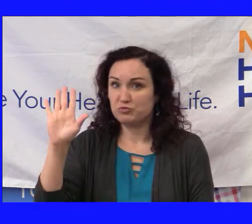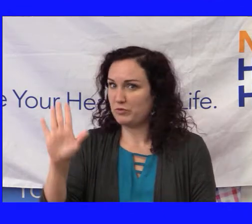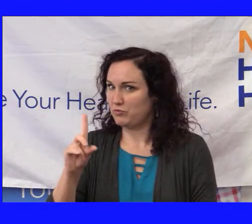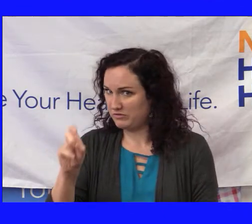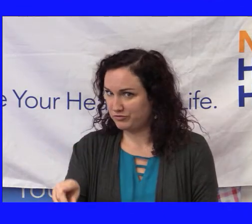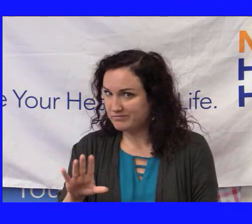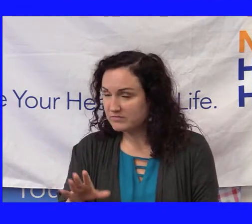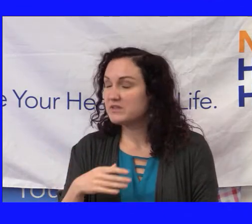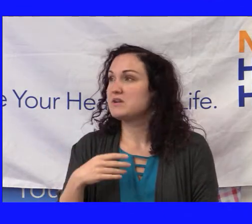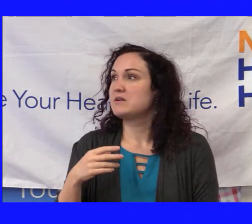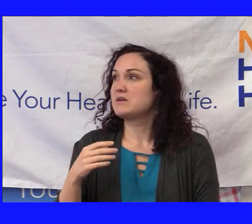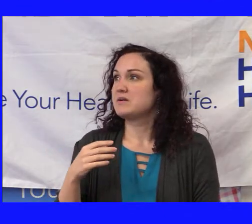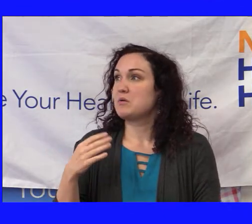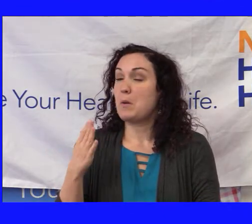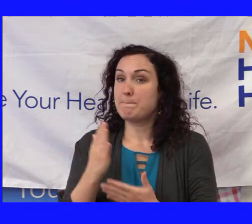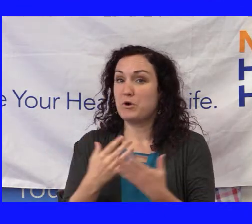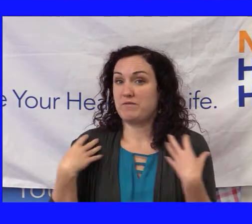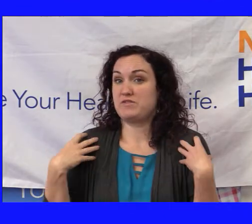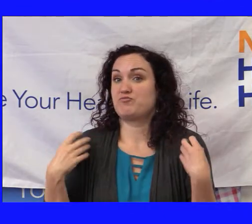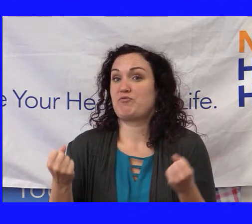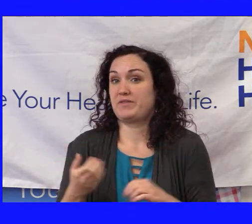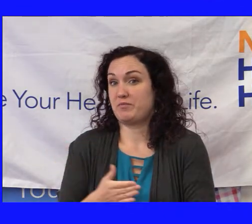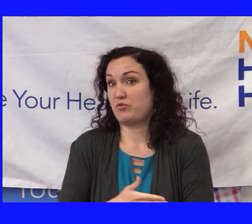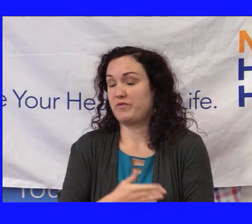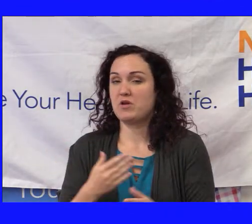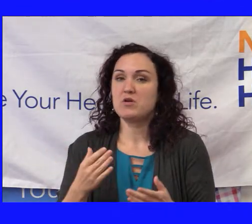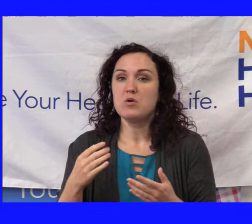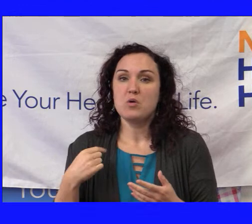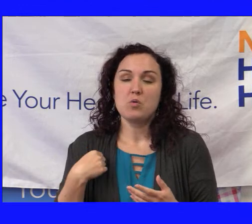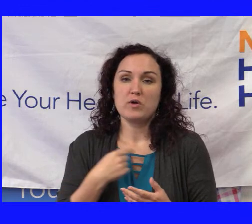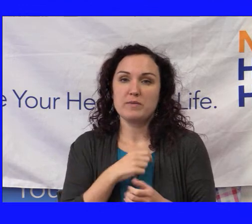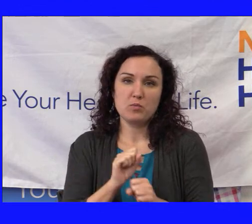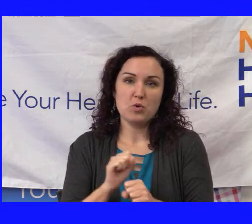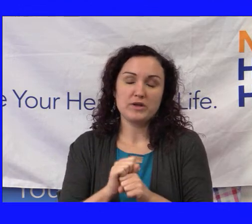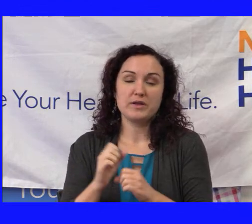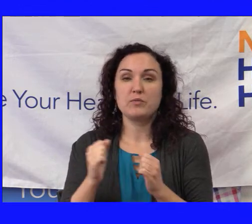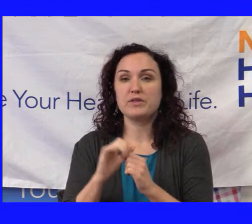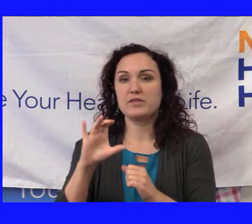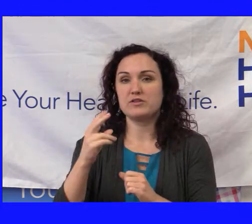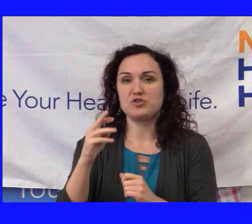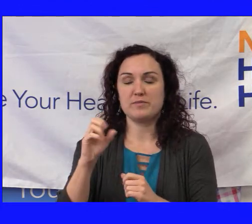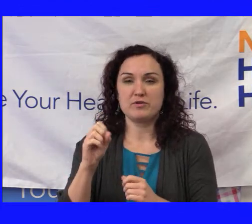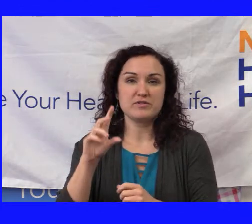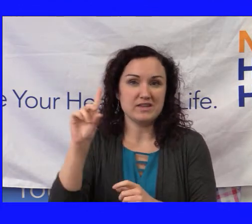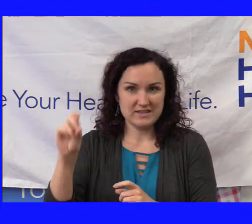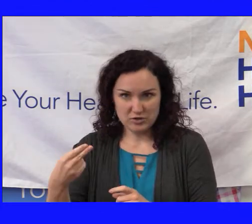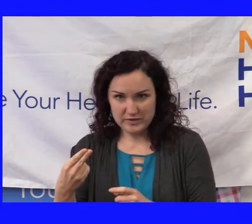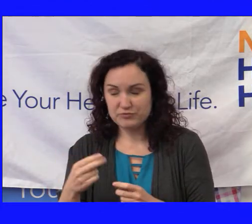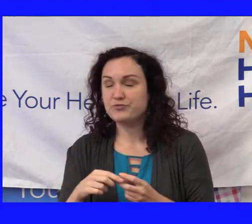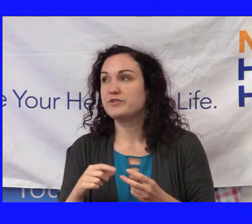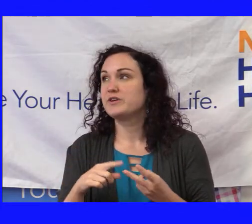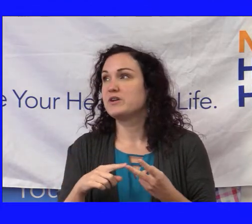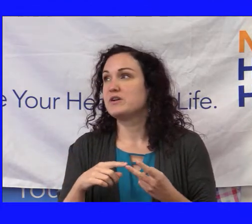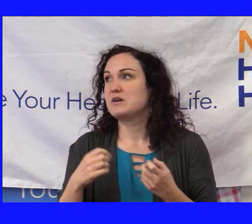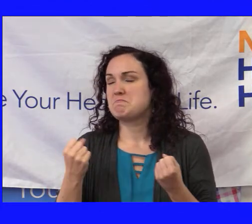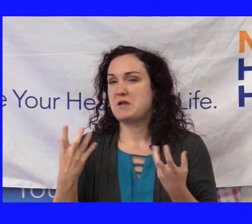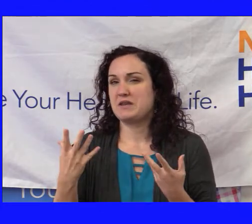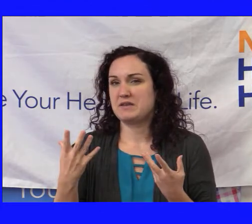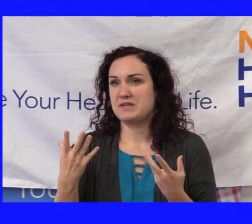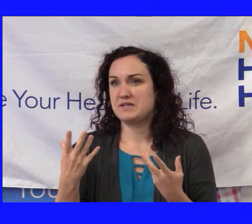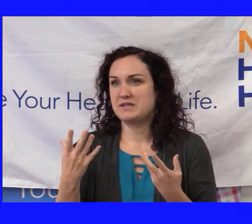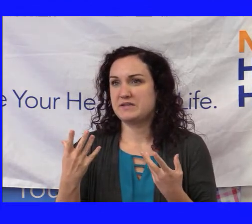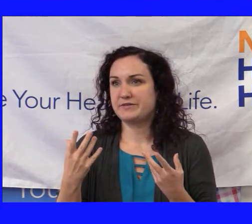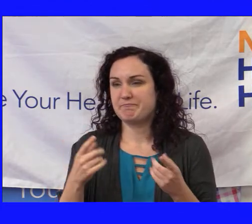of the strengthening is, as I said, because we have been working with chambers, with the Department of Health, and, you know, many arrangements